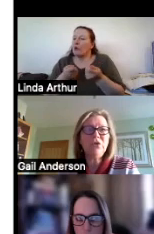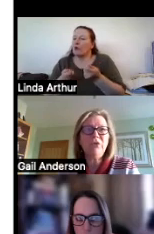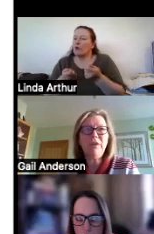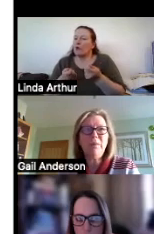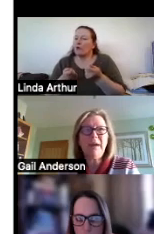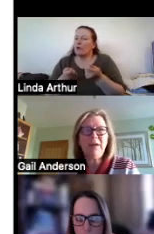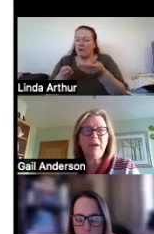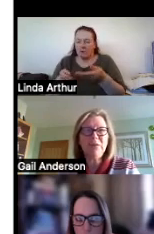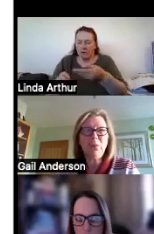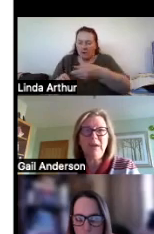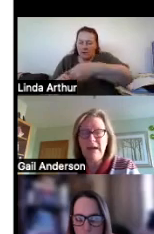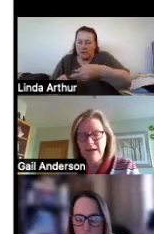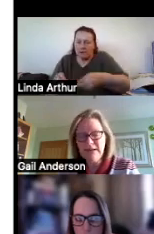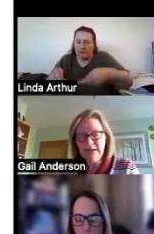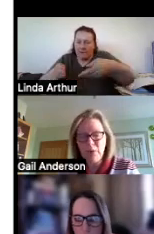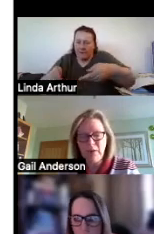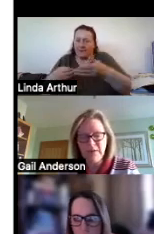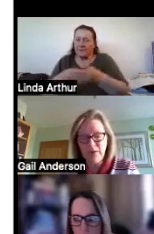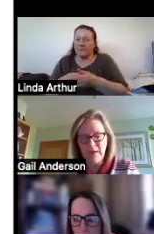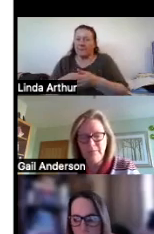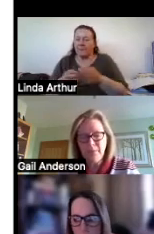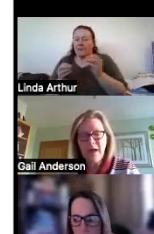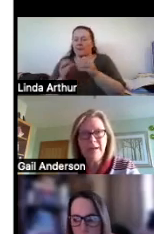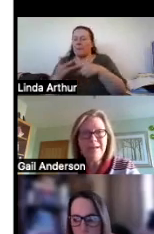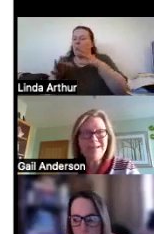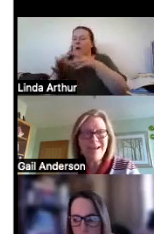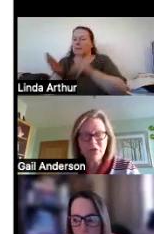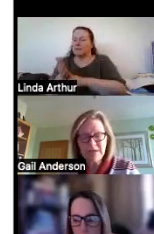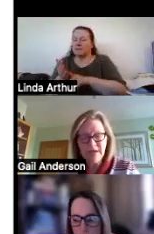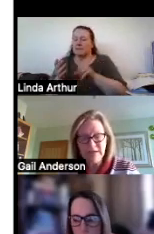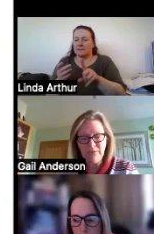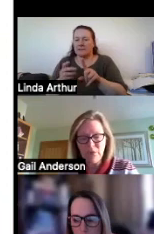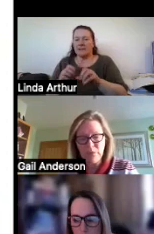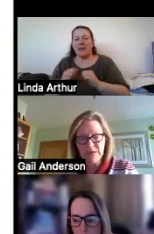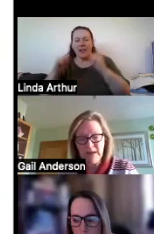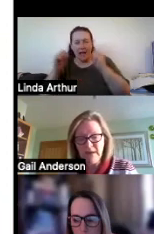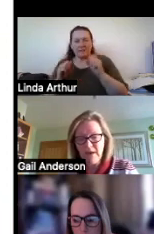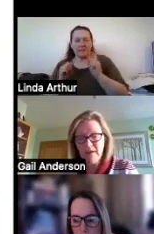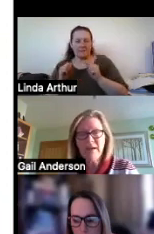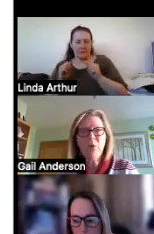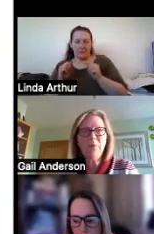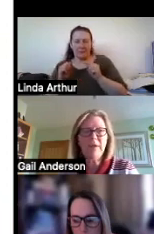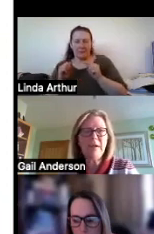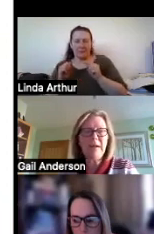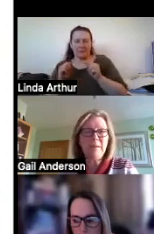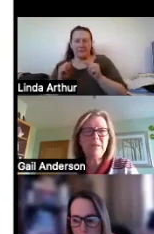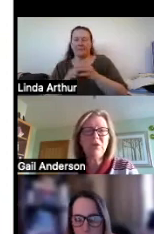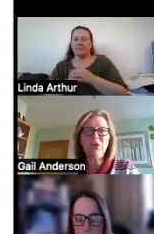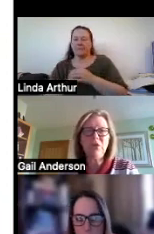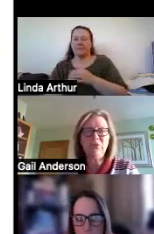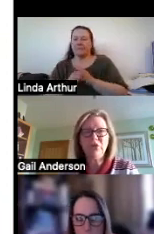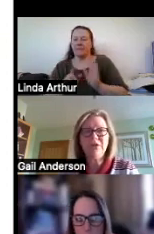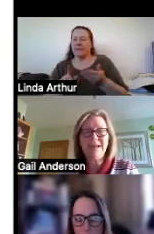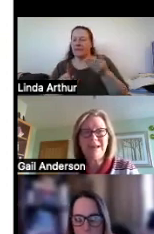sphincters around the bladder as well as the bowel as well. And it is the exercising of those then that hopefully aims